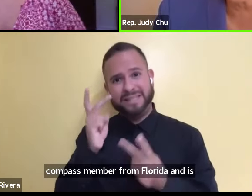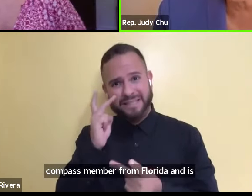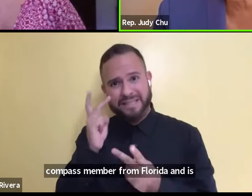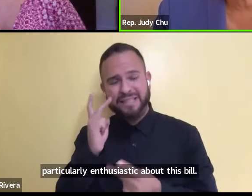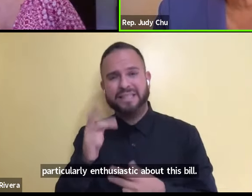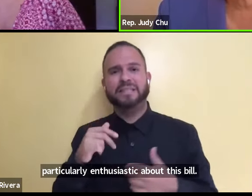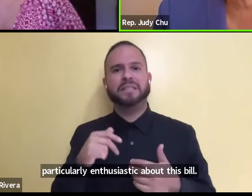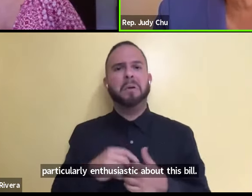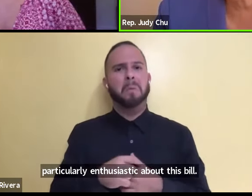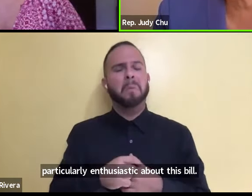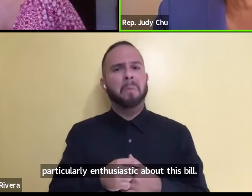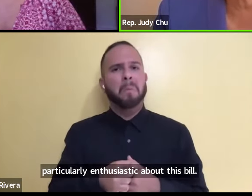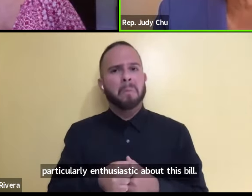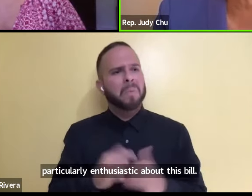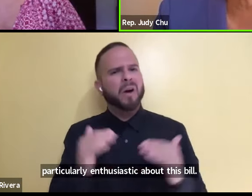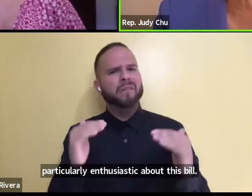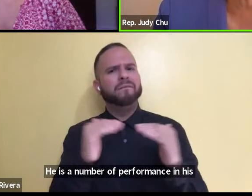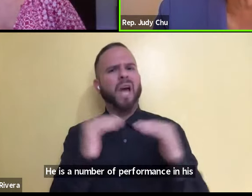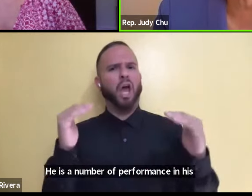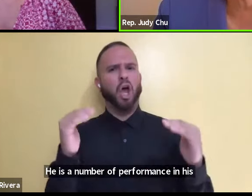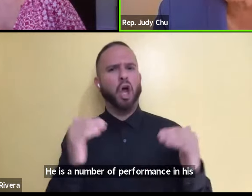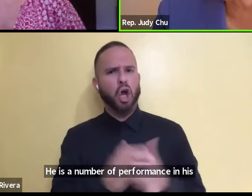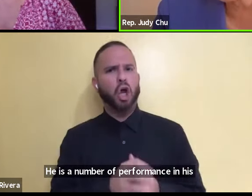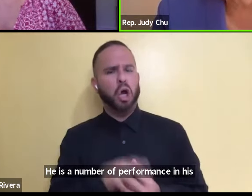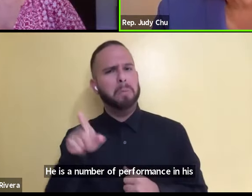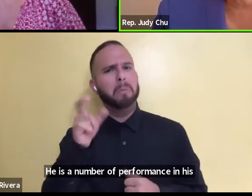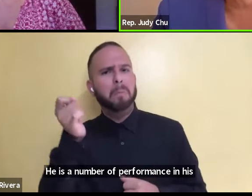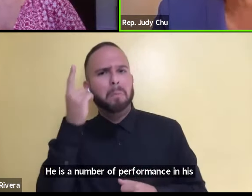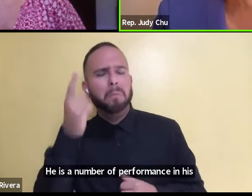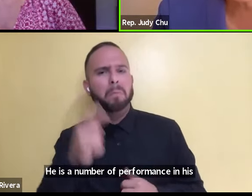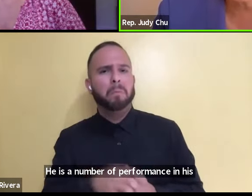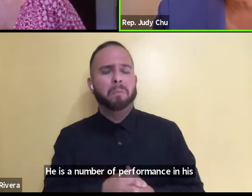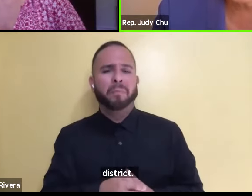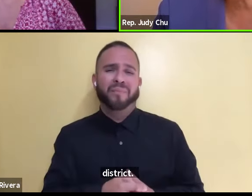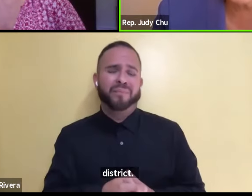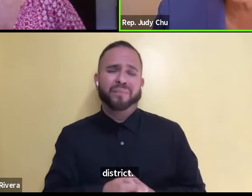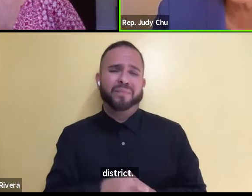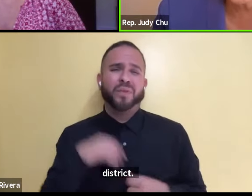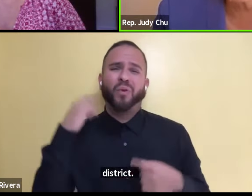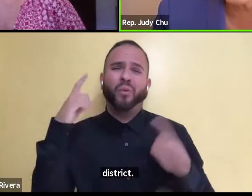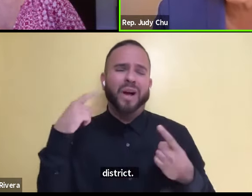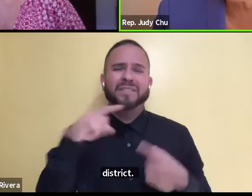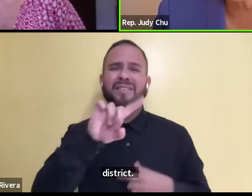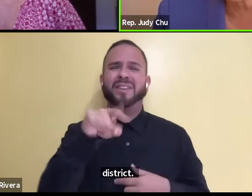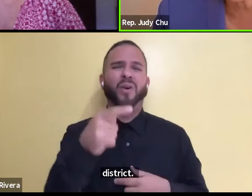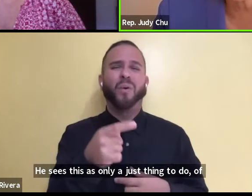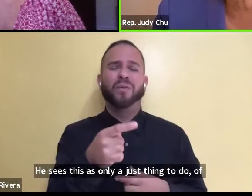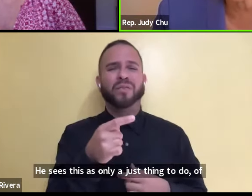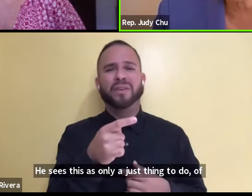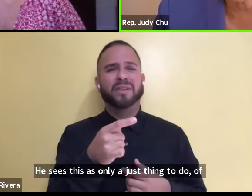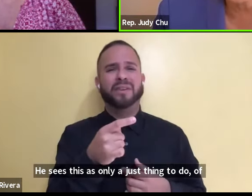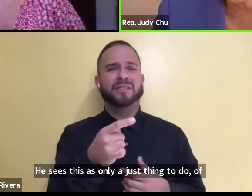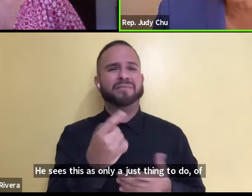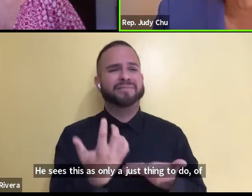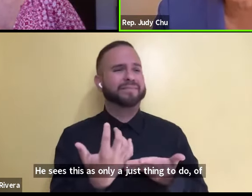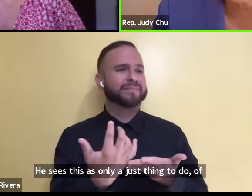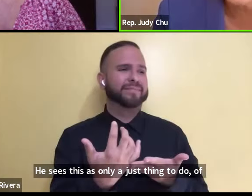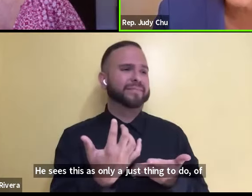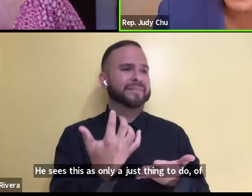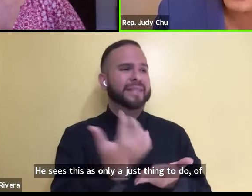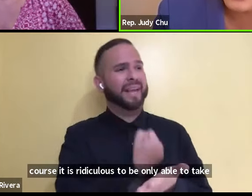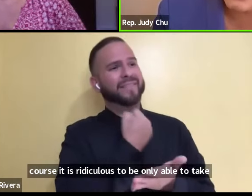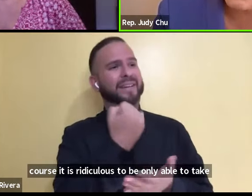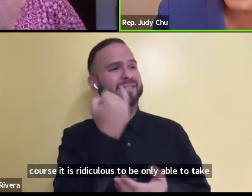only a just thing to do. Of course, it's ridiculous to be only able to take advantage of this deduction if your gross income